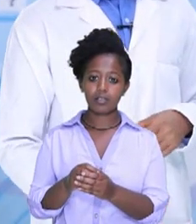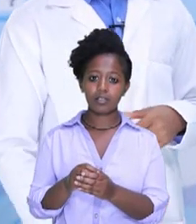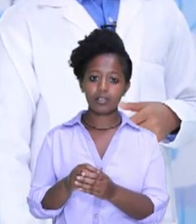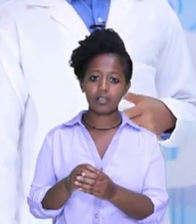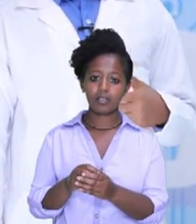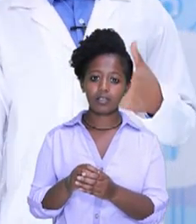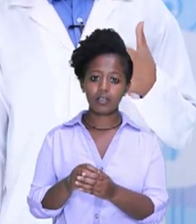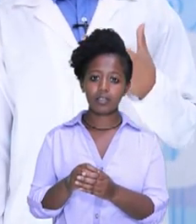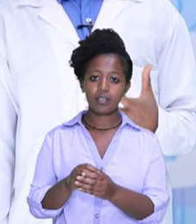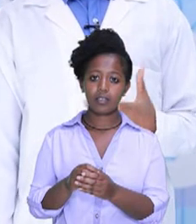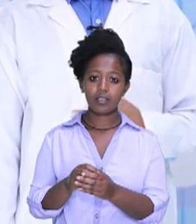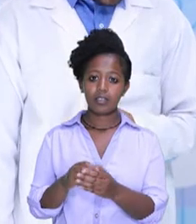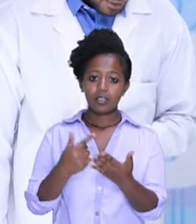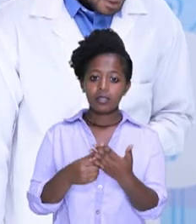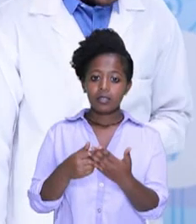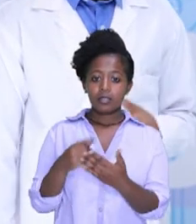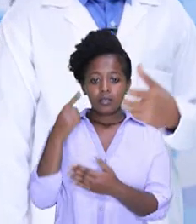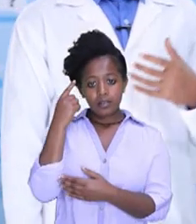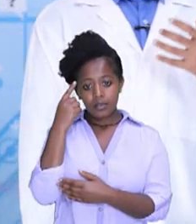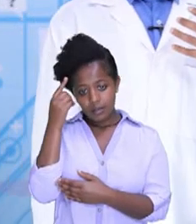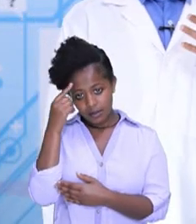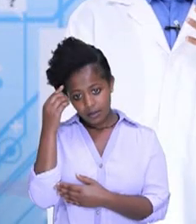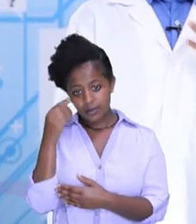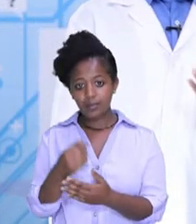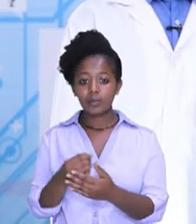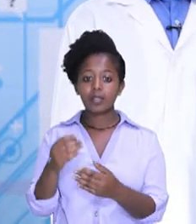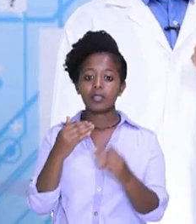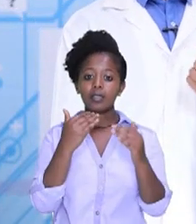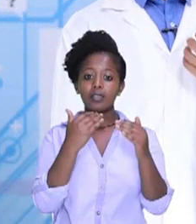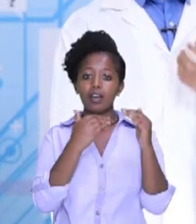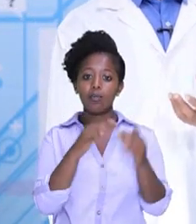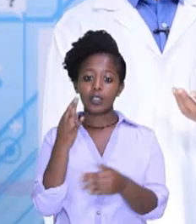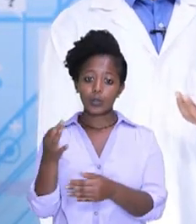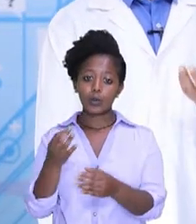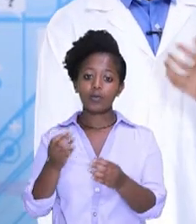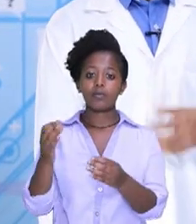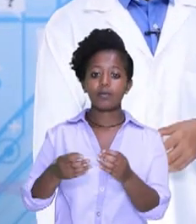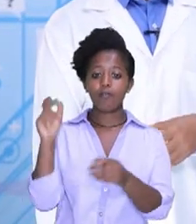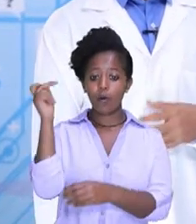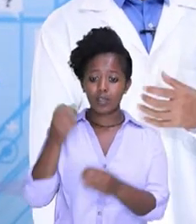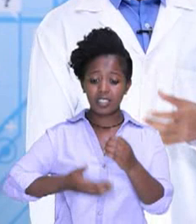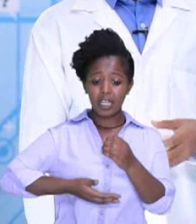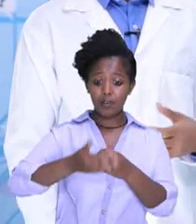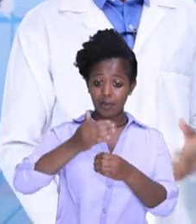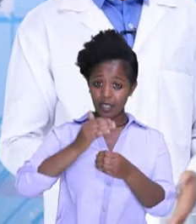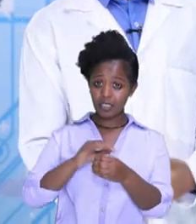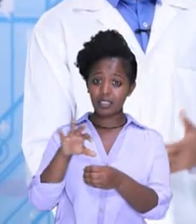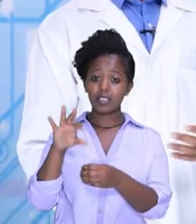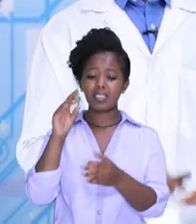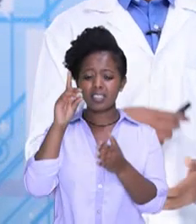as you know, the amount of forest coverage in Ethiopia is